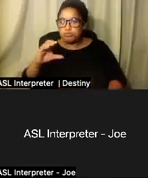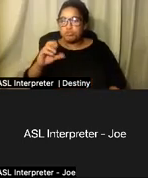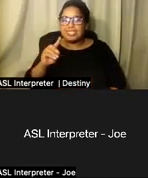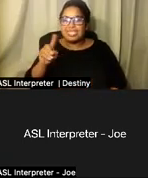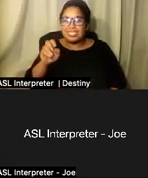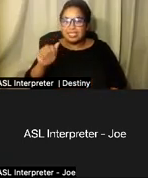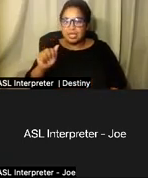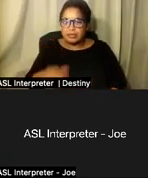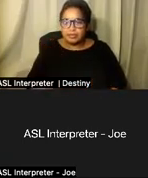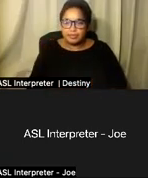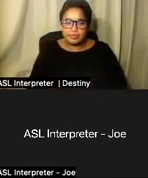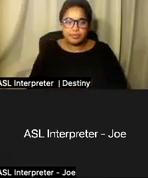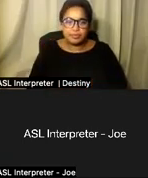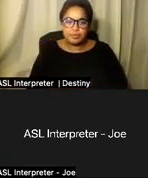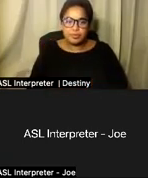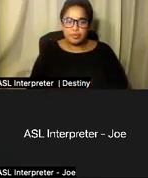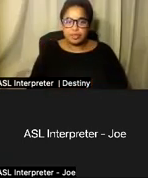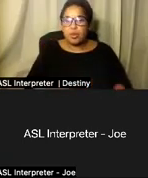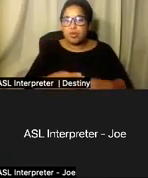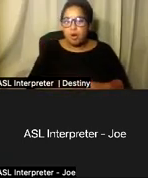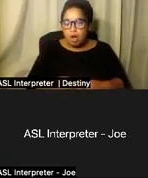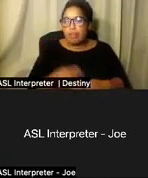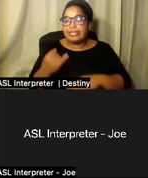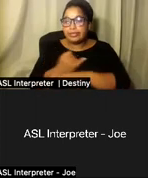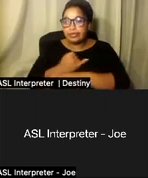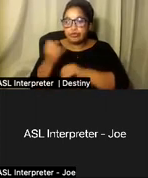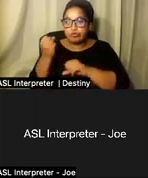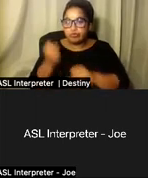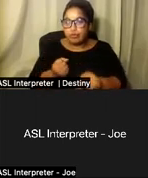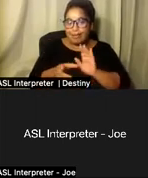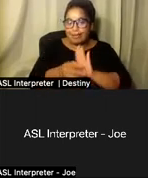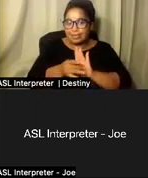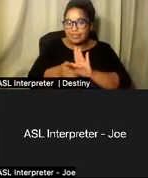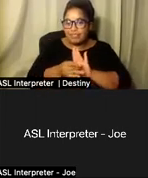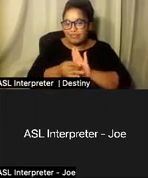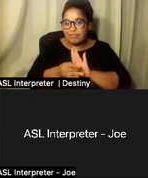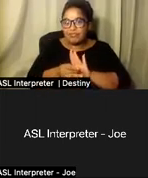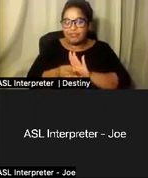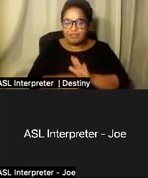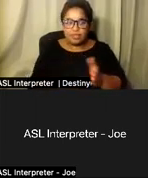So this is a very industrial strength adhesive. So